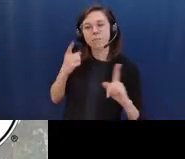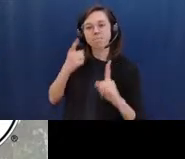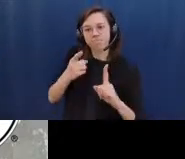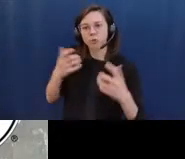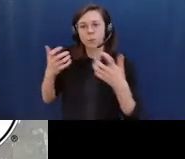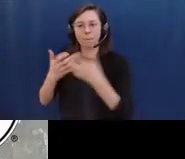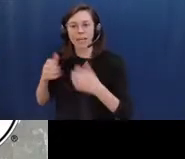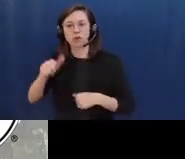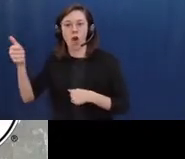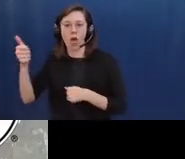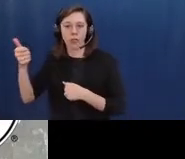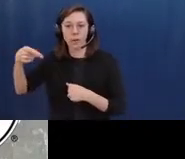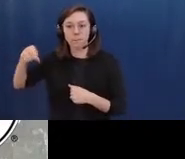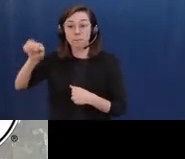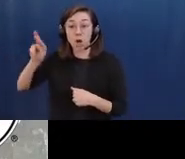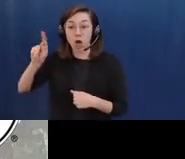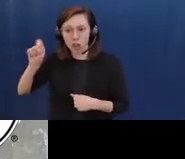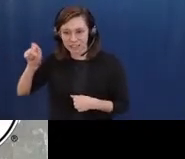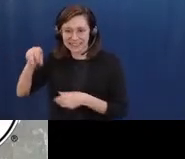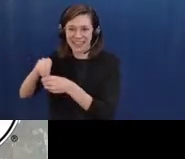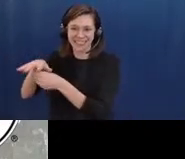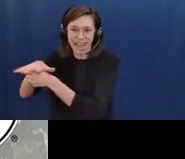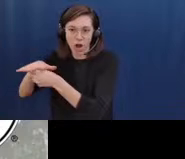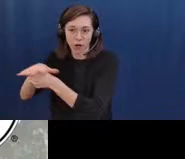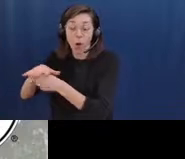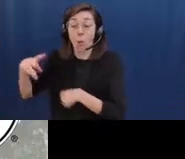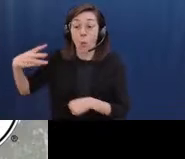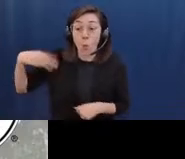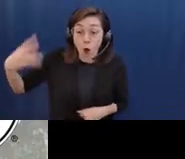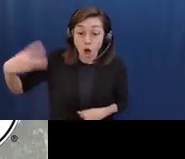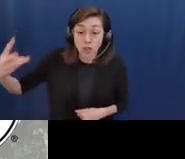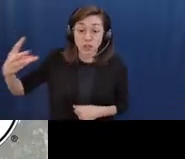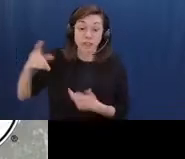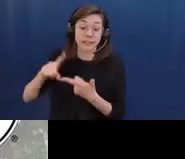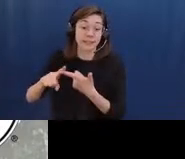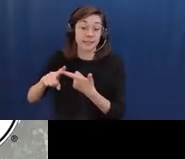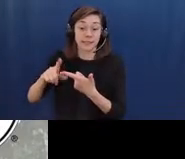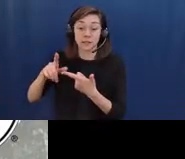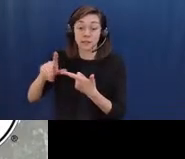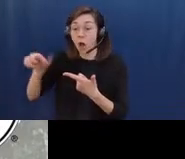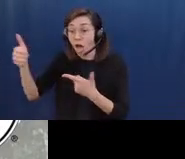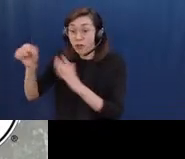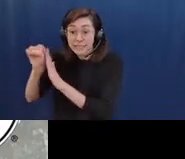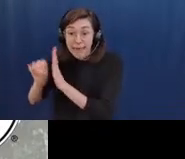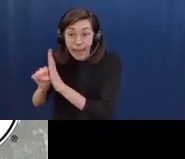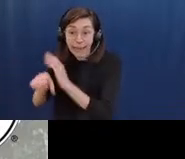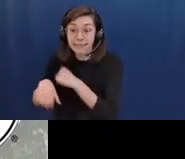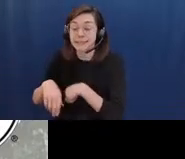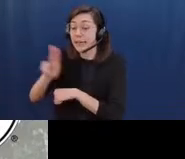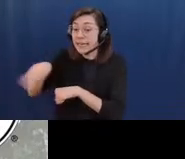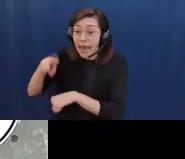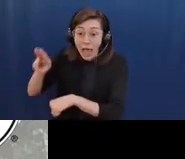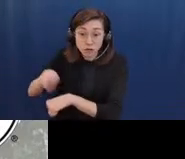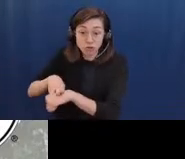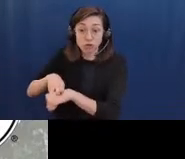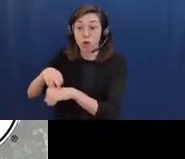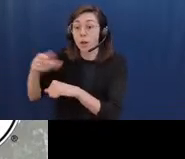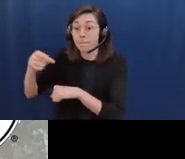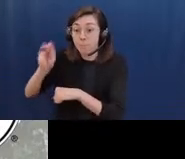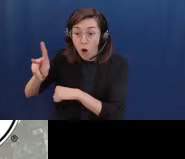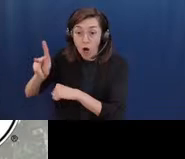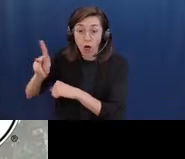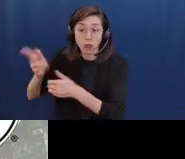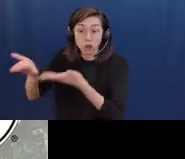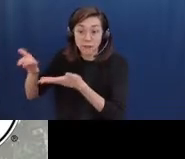area, Washington State, other states, National Park Service. And it really allows for people to have